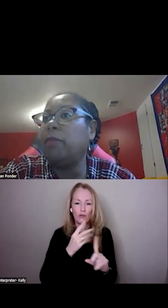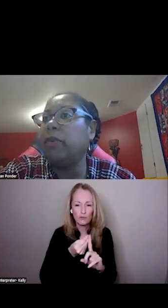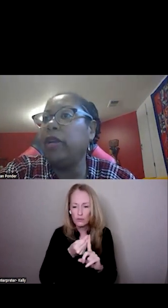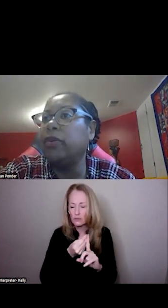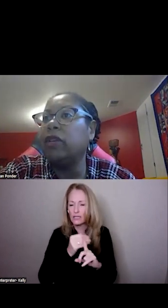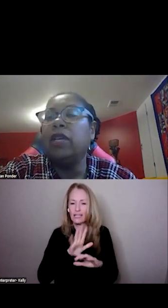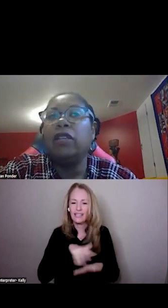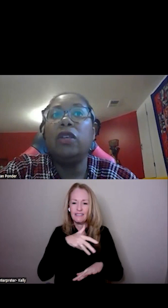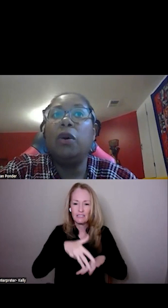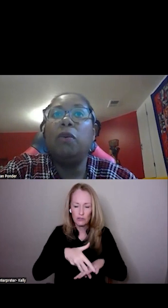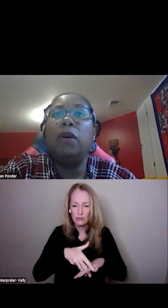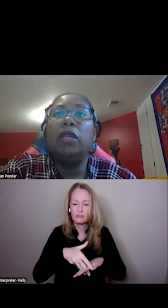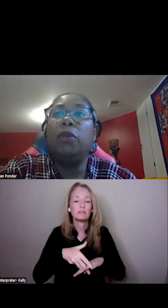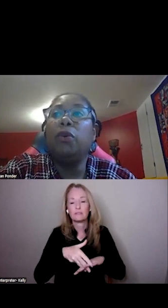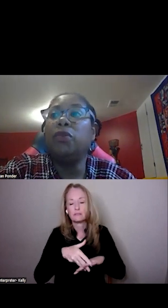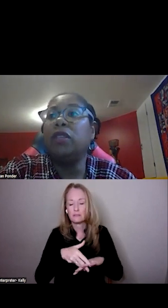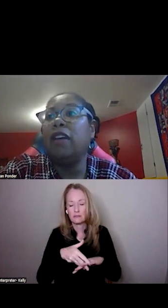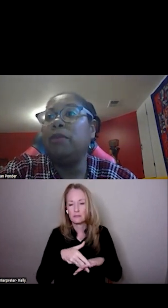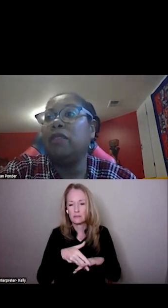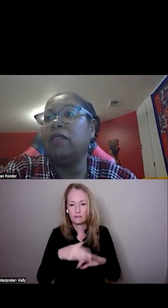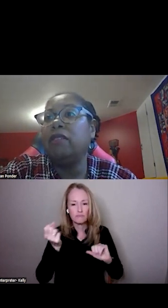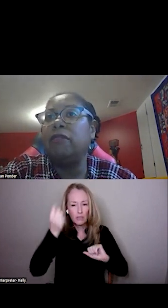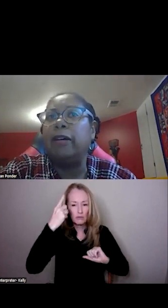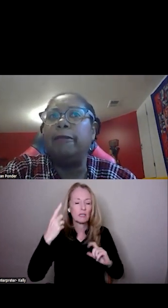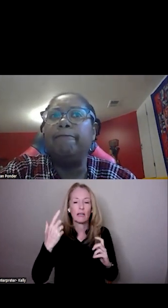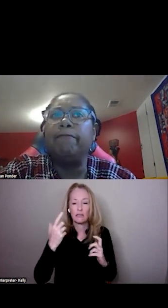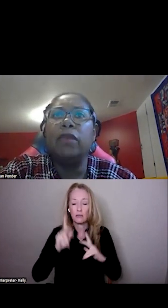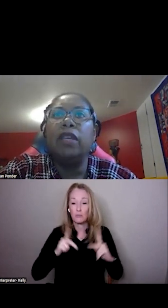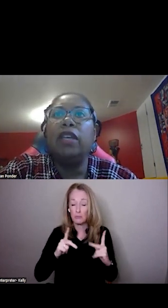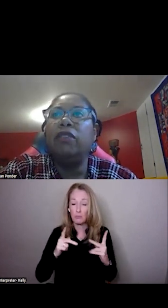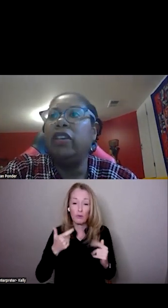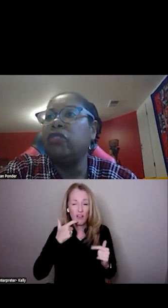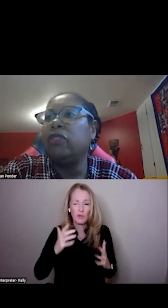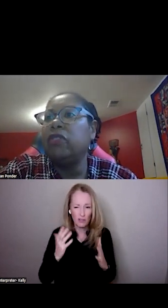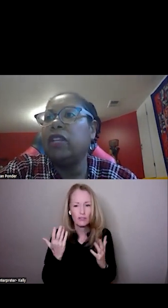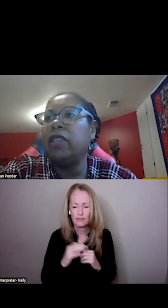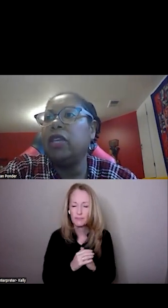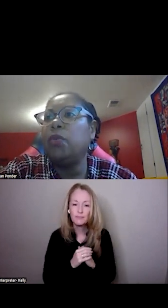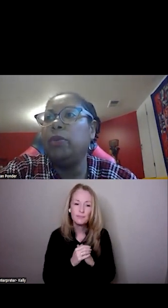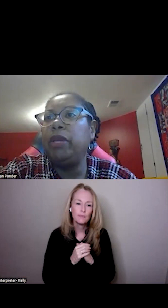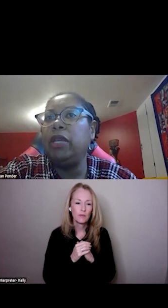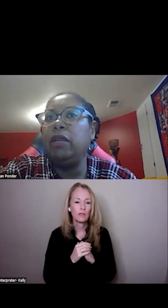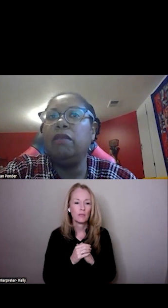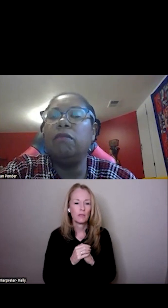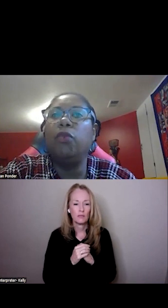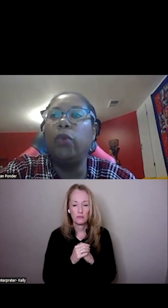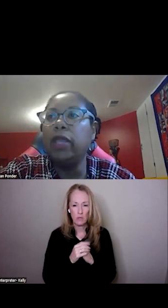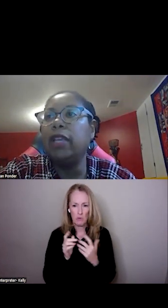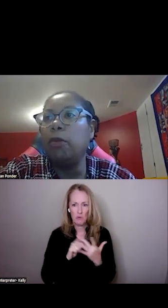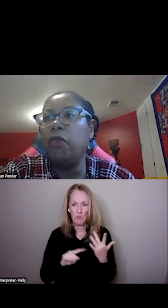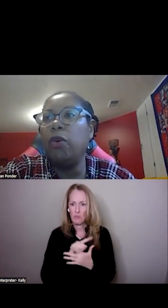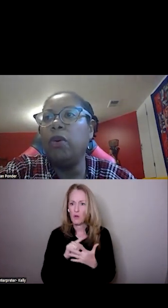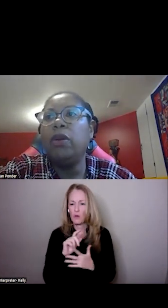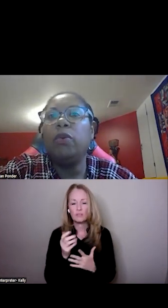hotline operators. So, those are the types of innovations that I think would be